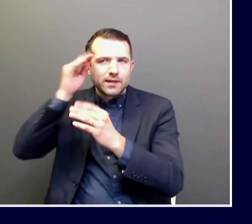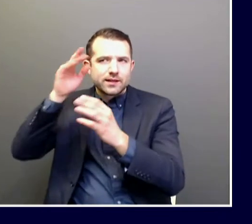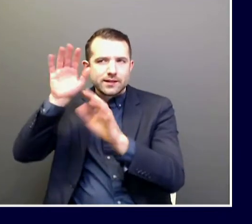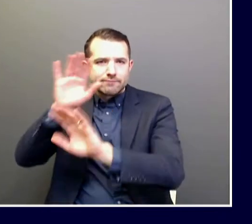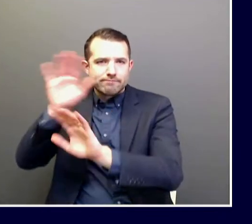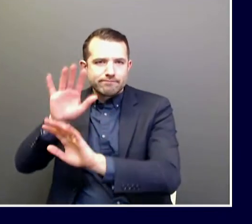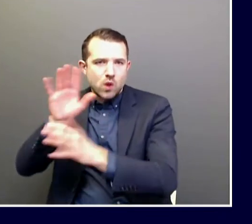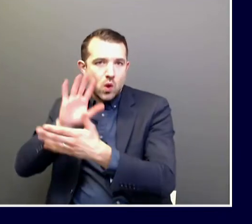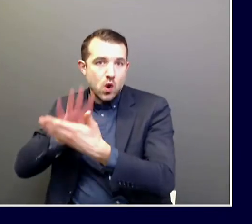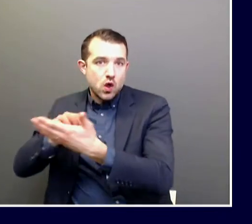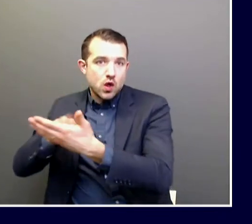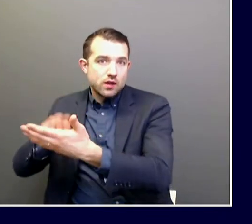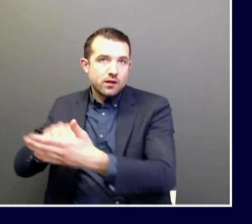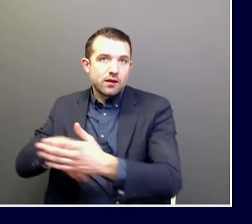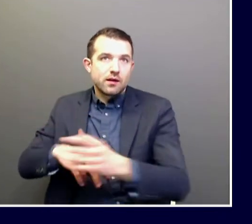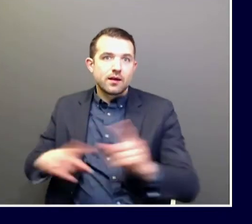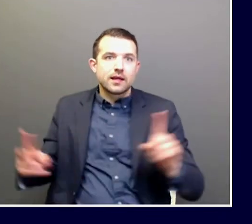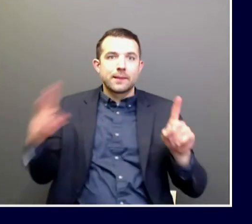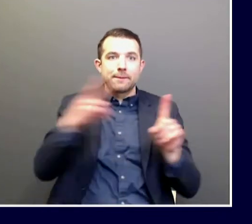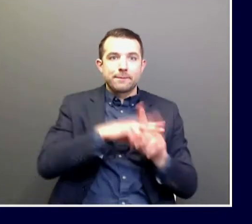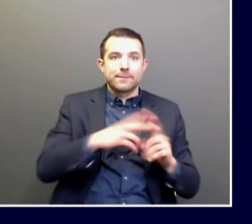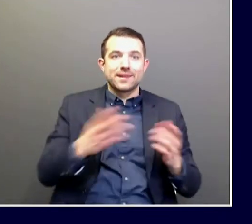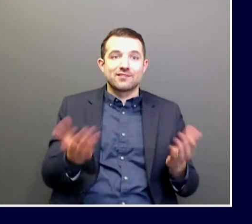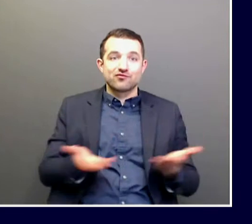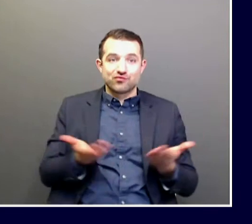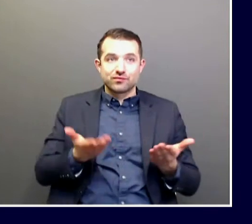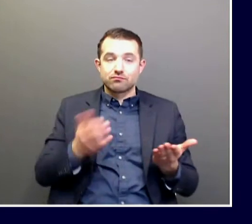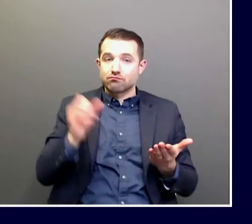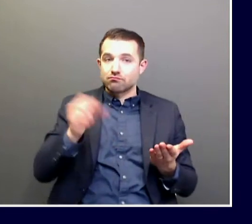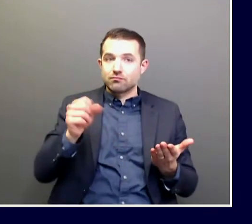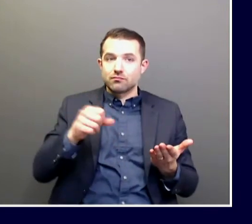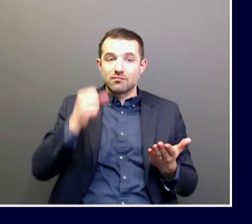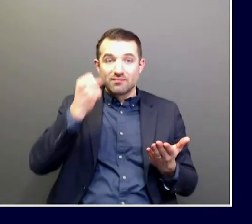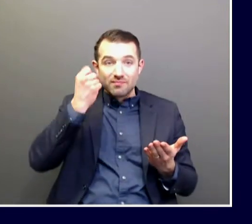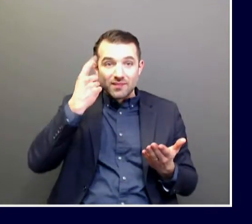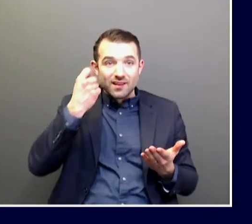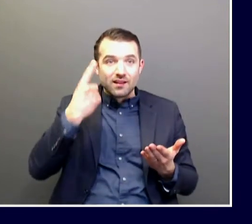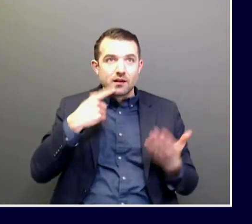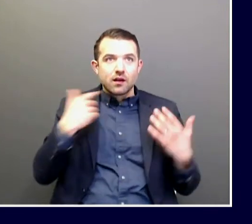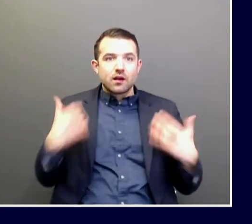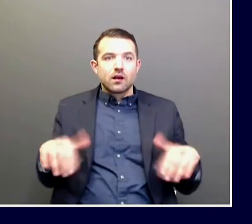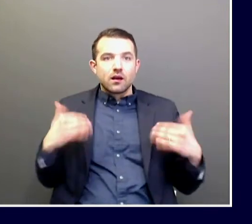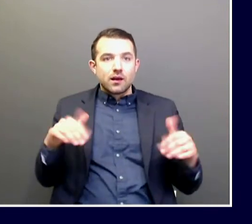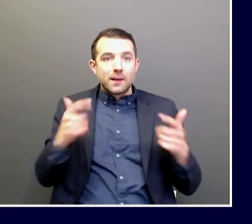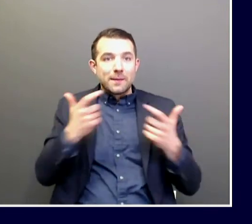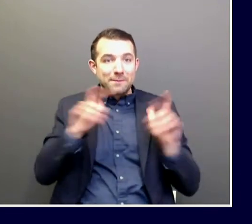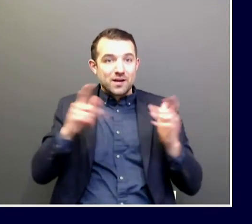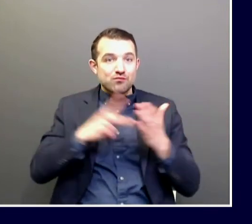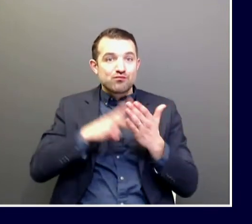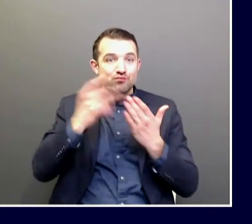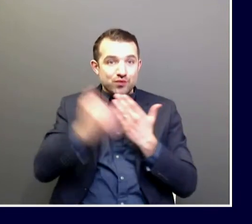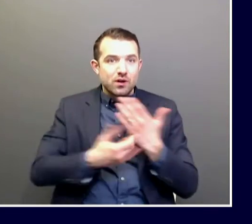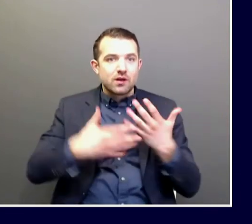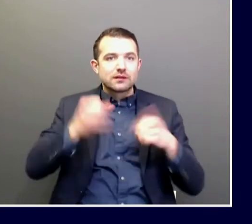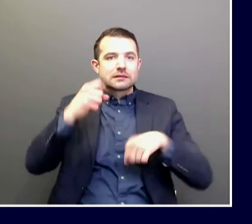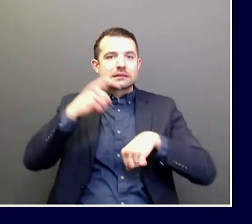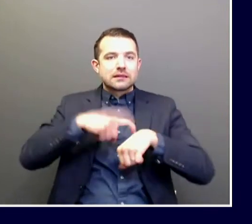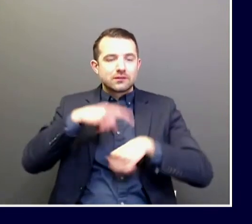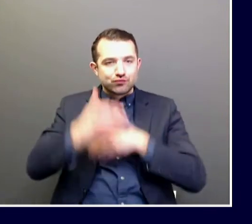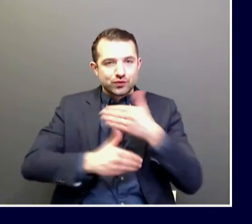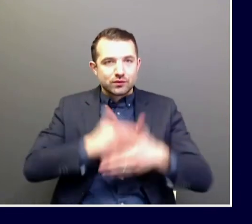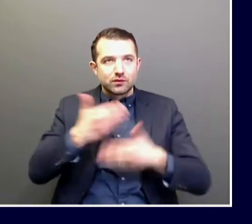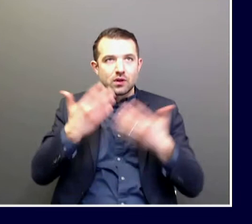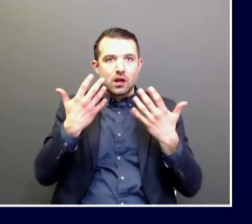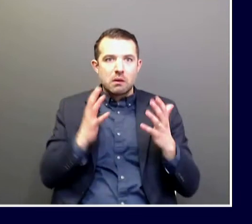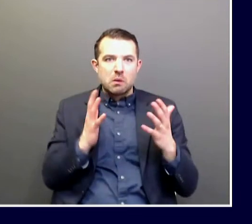earlier. We can learn from them, but it is still a very significant project. I hesitate to provide even a timeline,